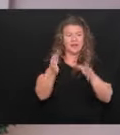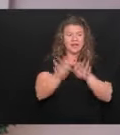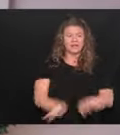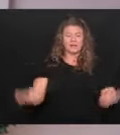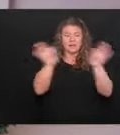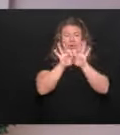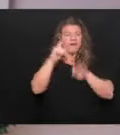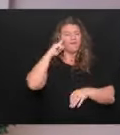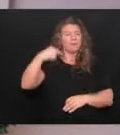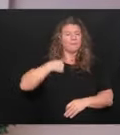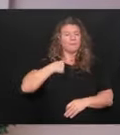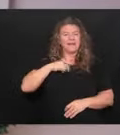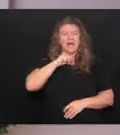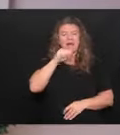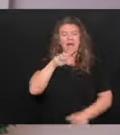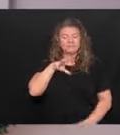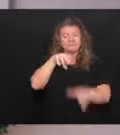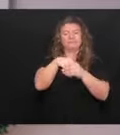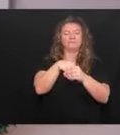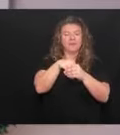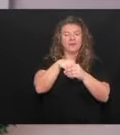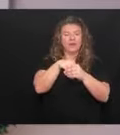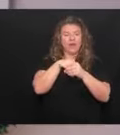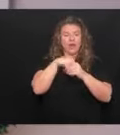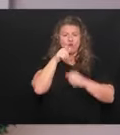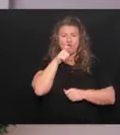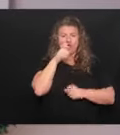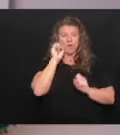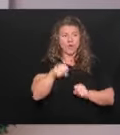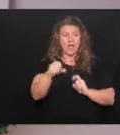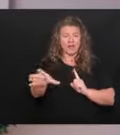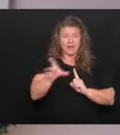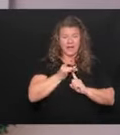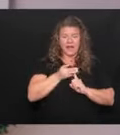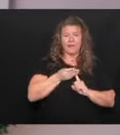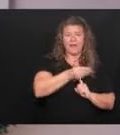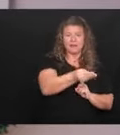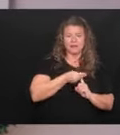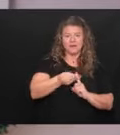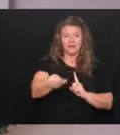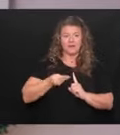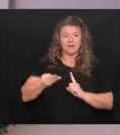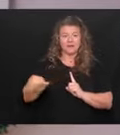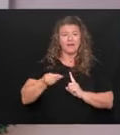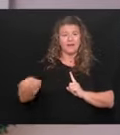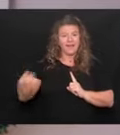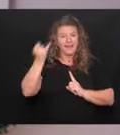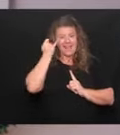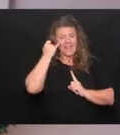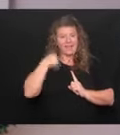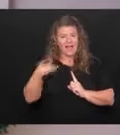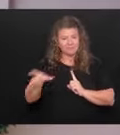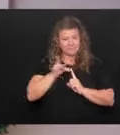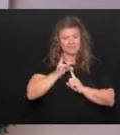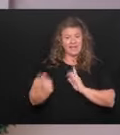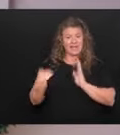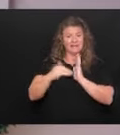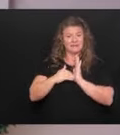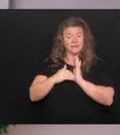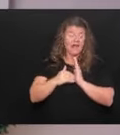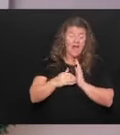know, be a person who spreads COVID-19 if I would happen to get reinfected with it. But as a fully